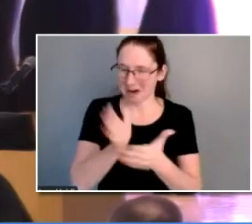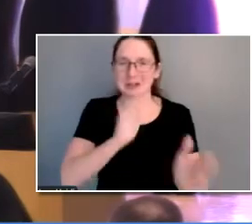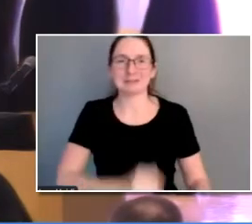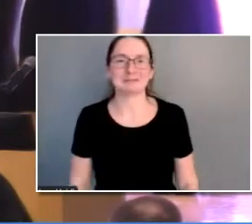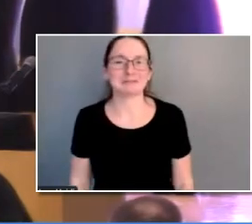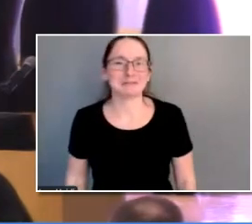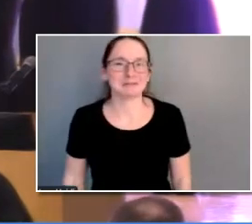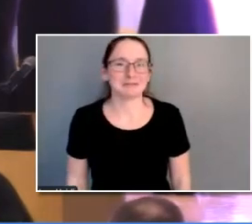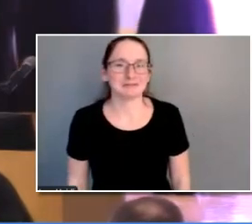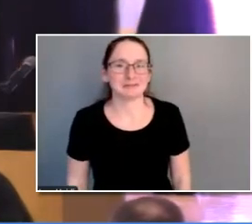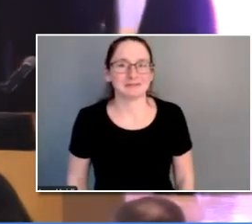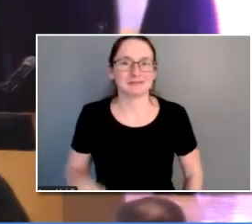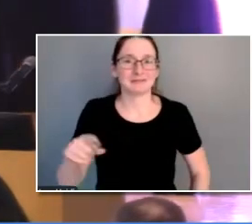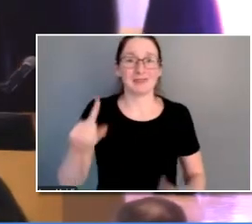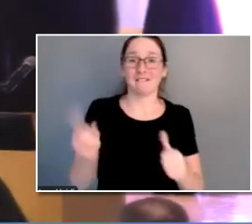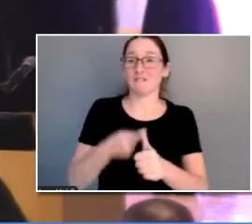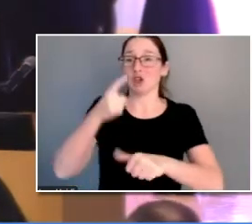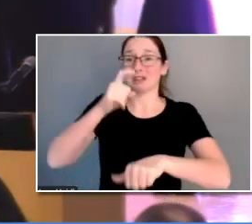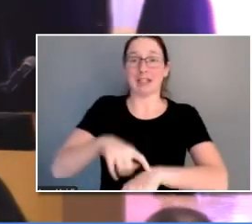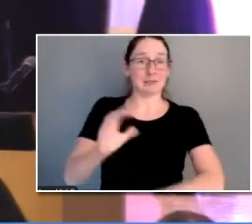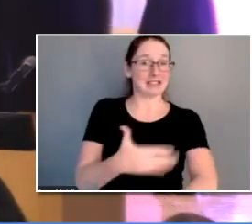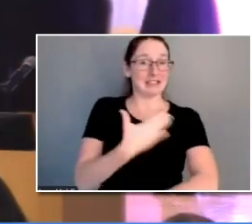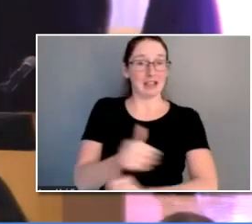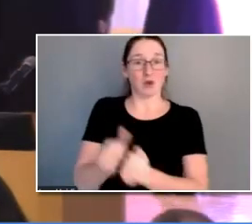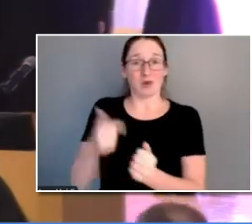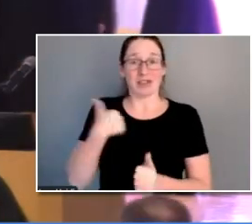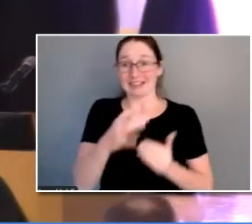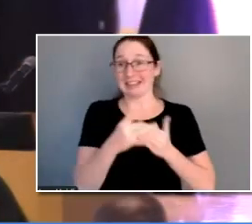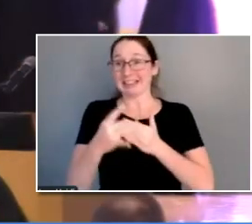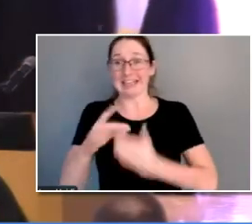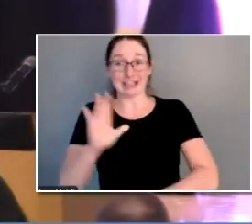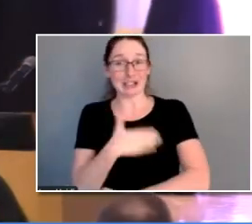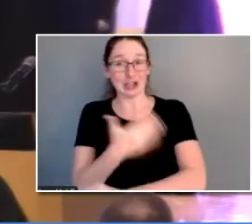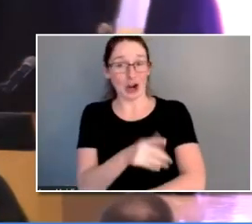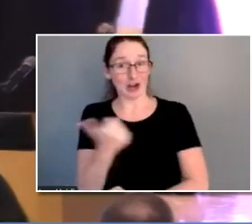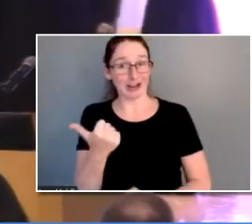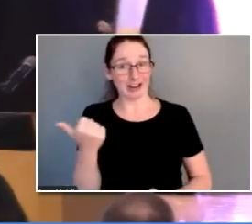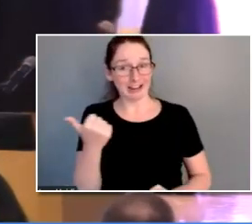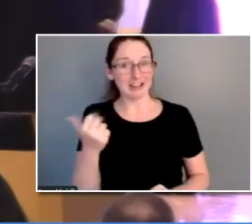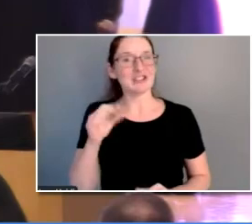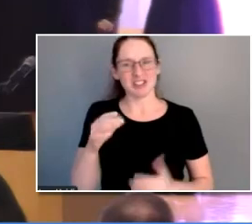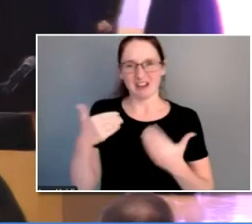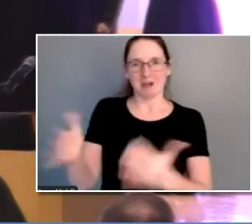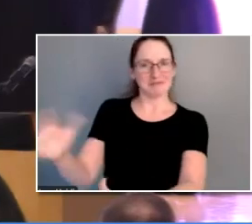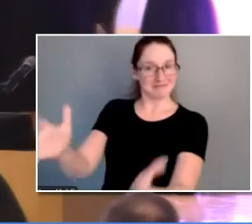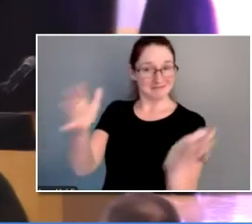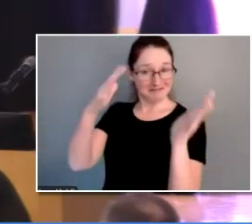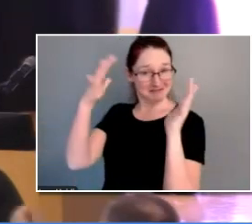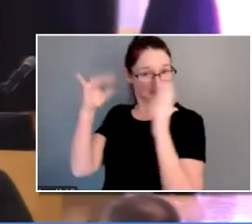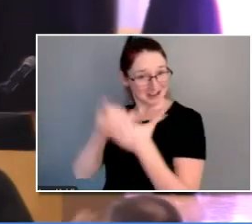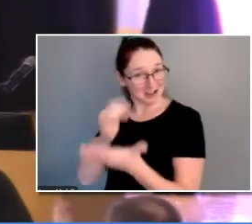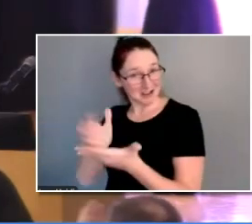Okay. This is his first time singing with us, leading a song, so let's give him a hand. Is that all right?